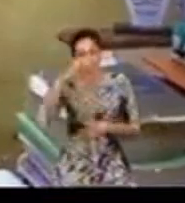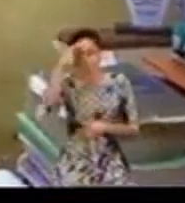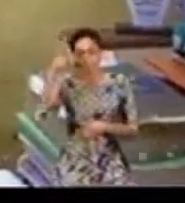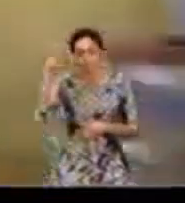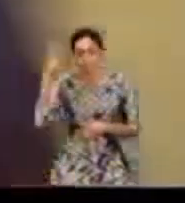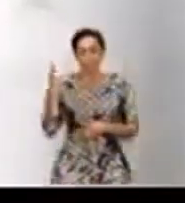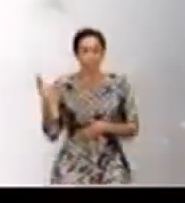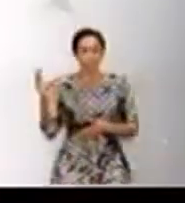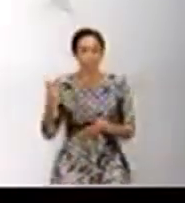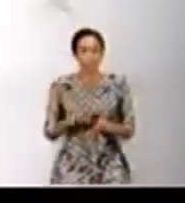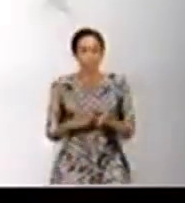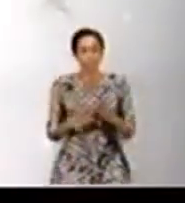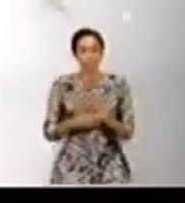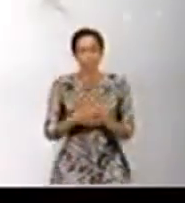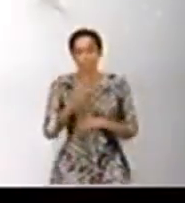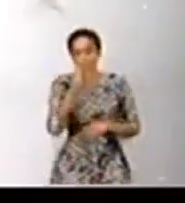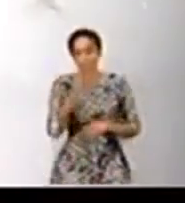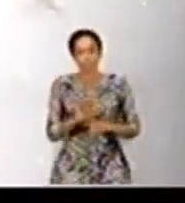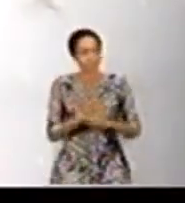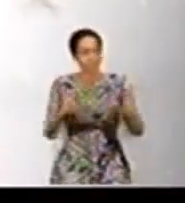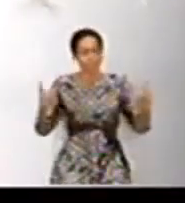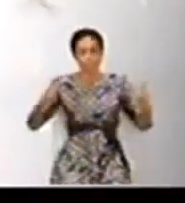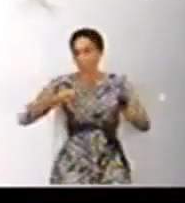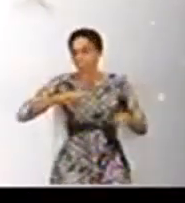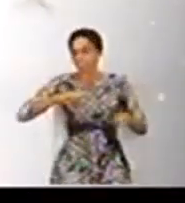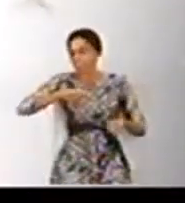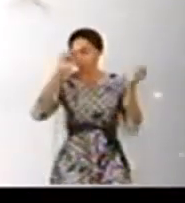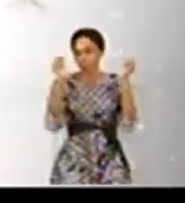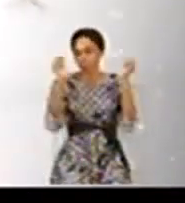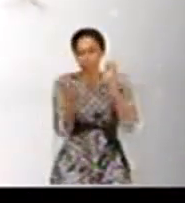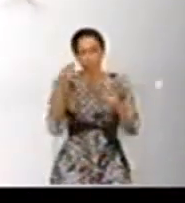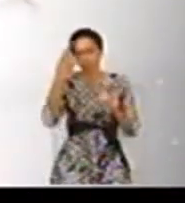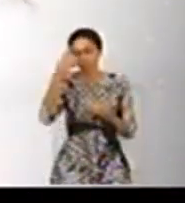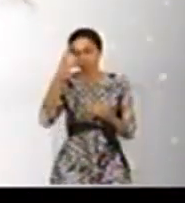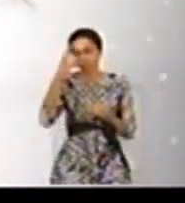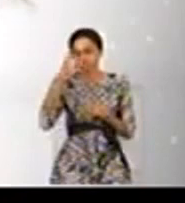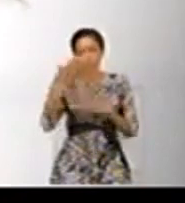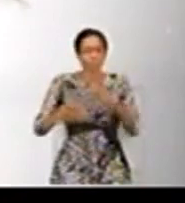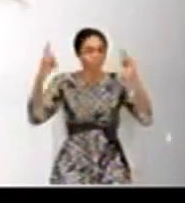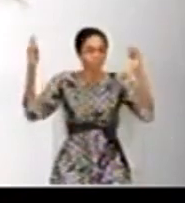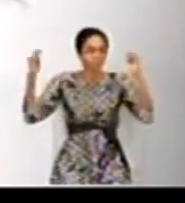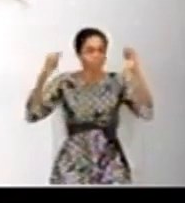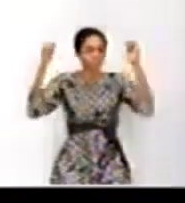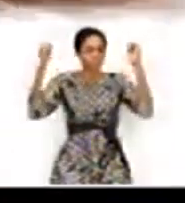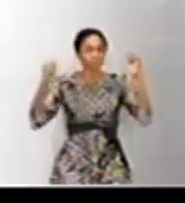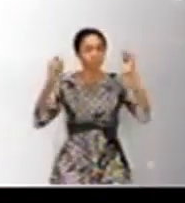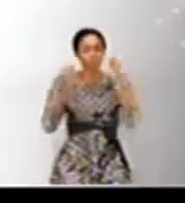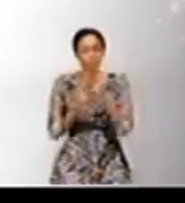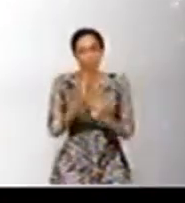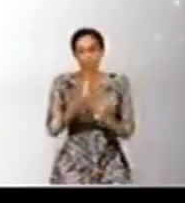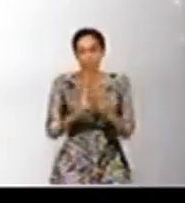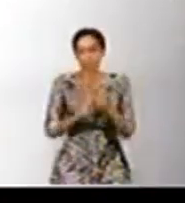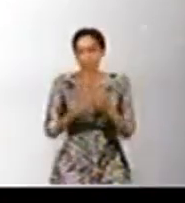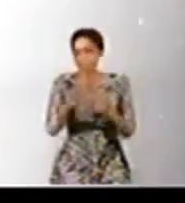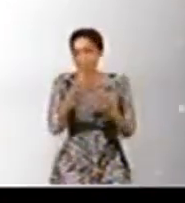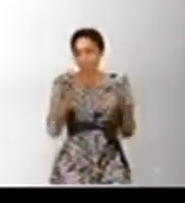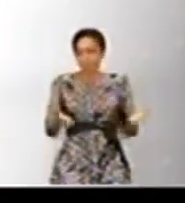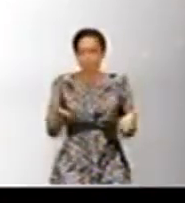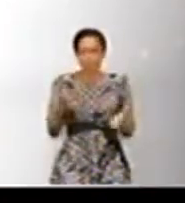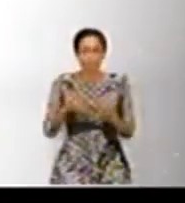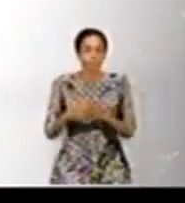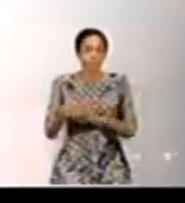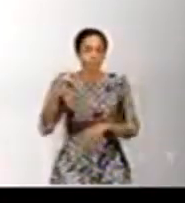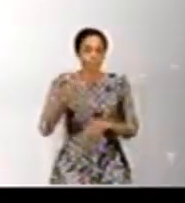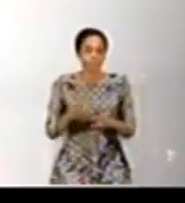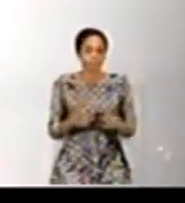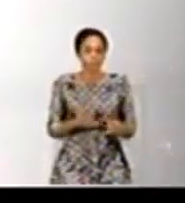is tagged Great Transformation for Total Triumph, which is going to be held in the Deeperlife